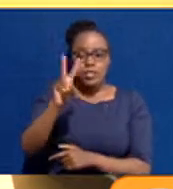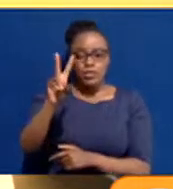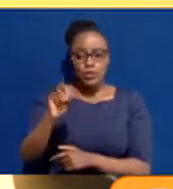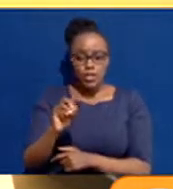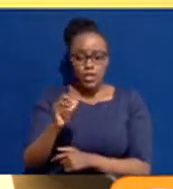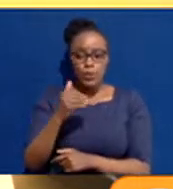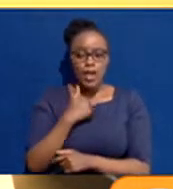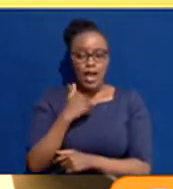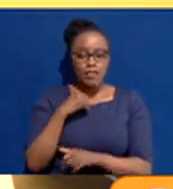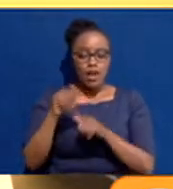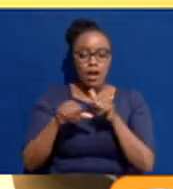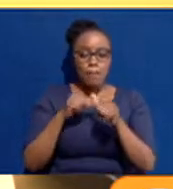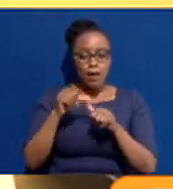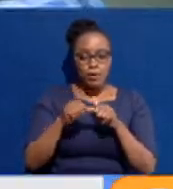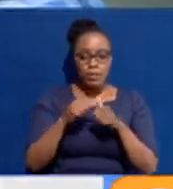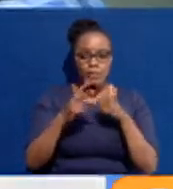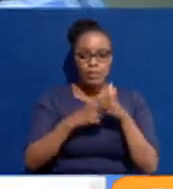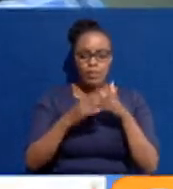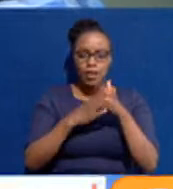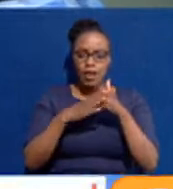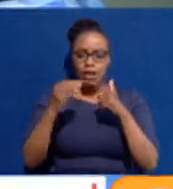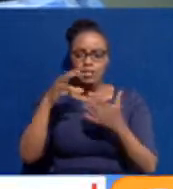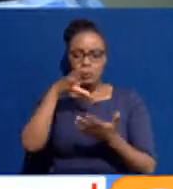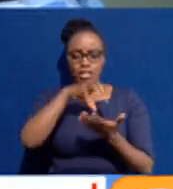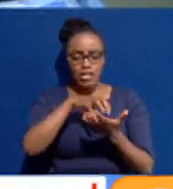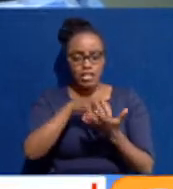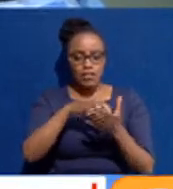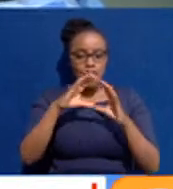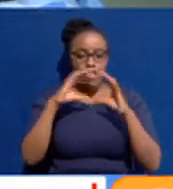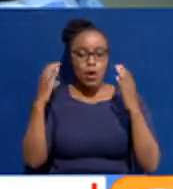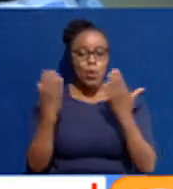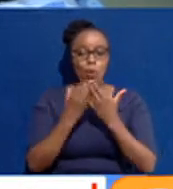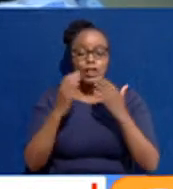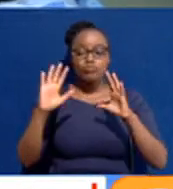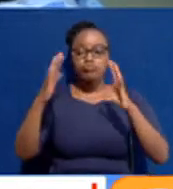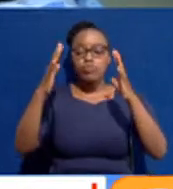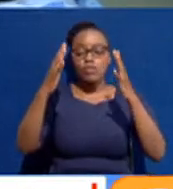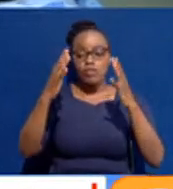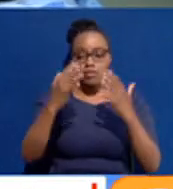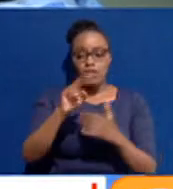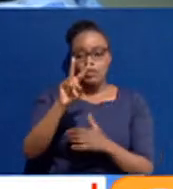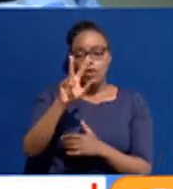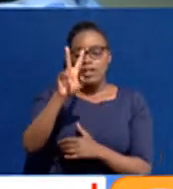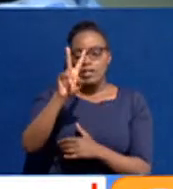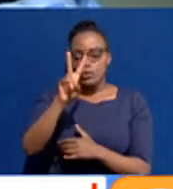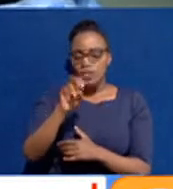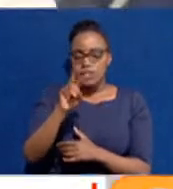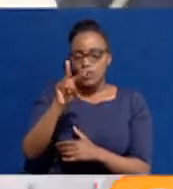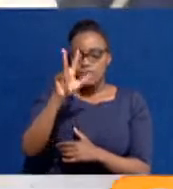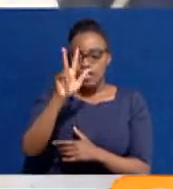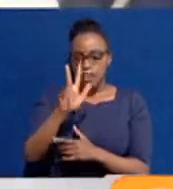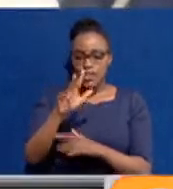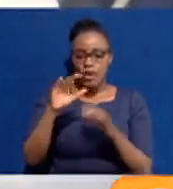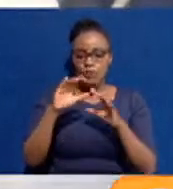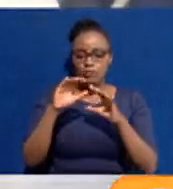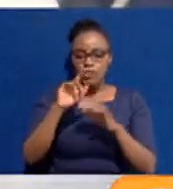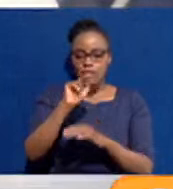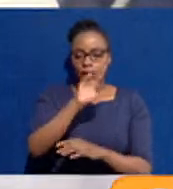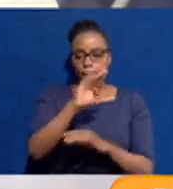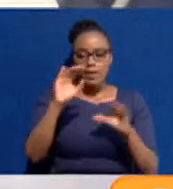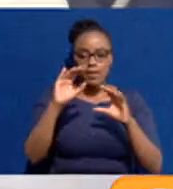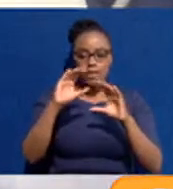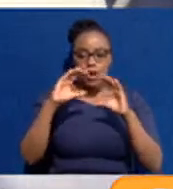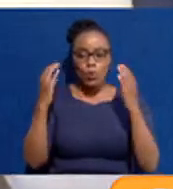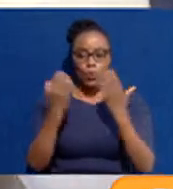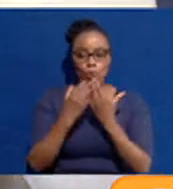2022, we got around 790 cases. As the world marks 2023 World TB Day, the Kenya Medical Research